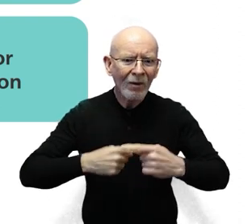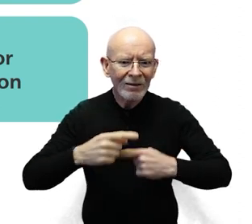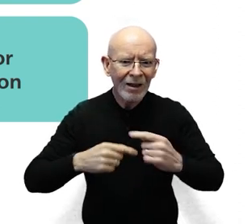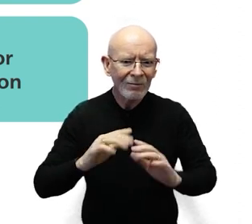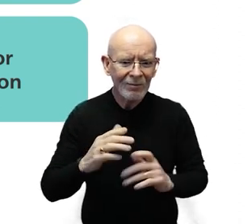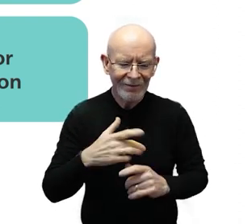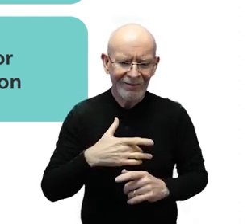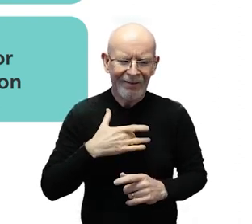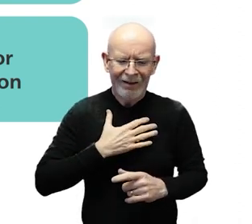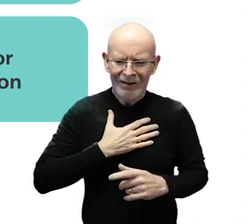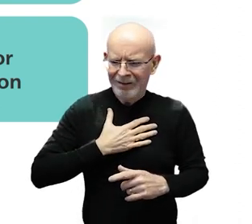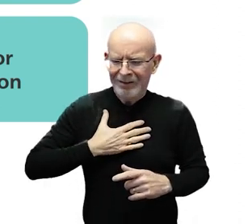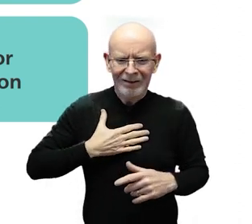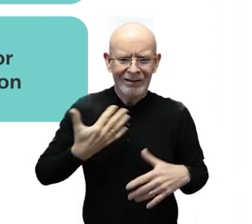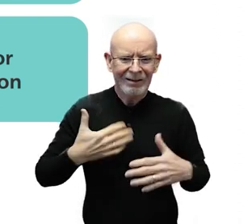feeling of chest pain.